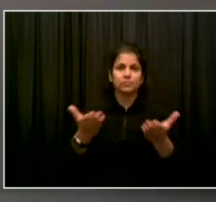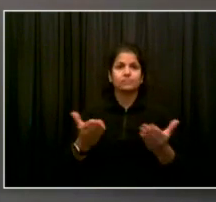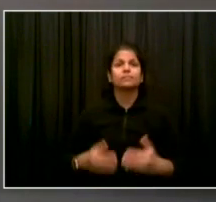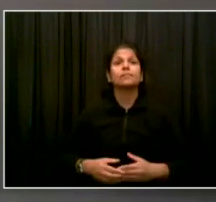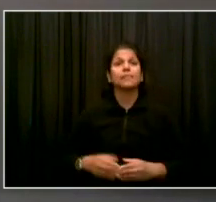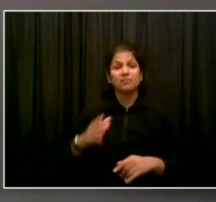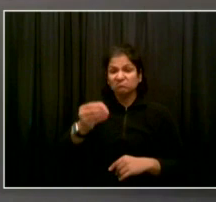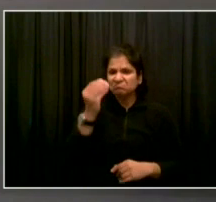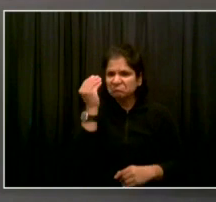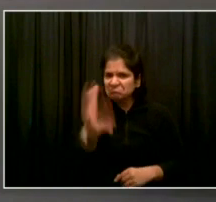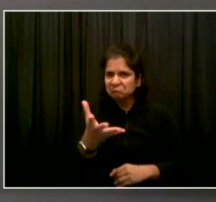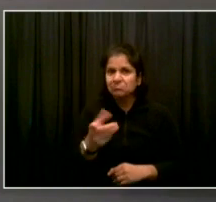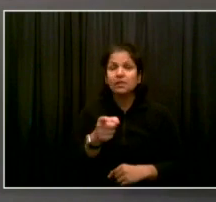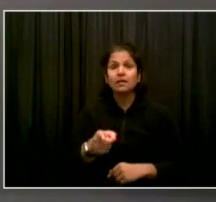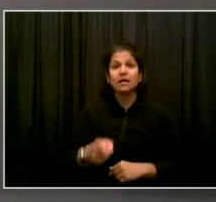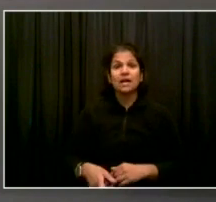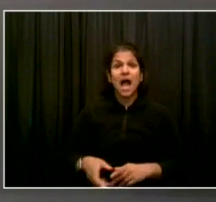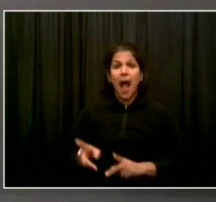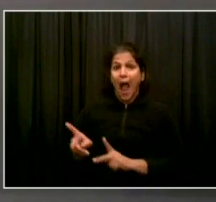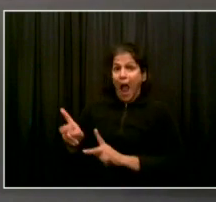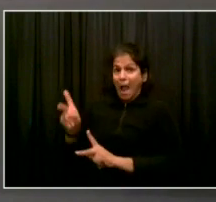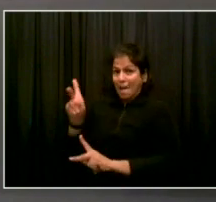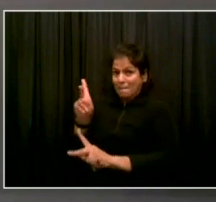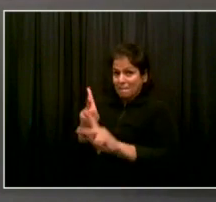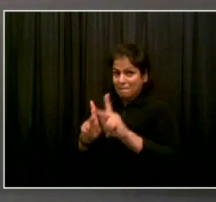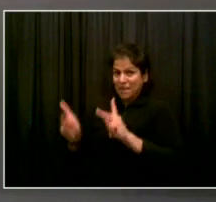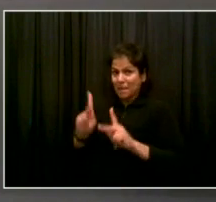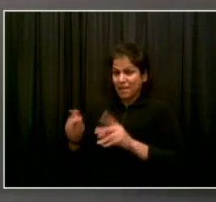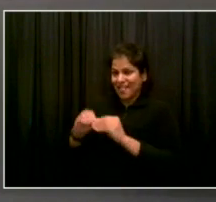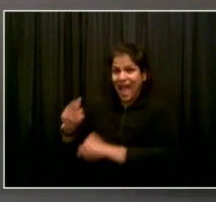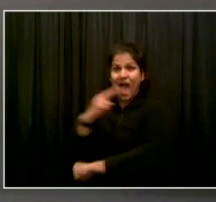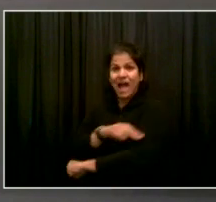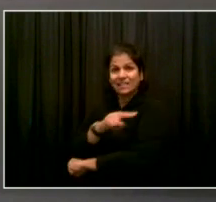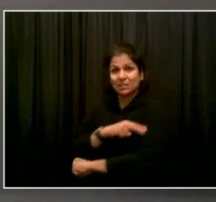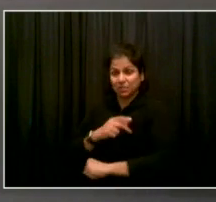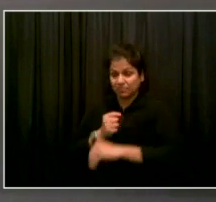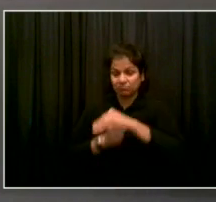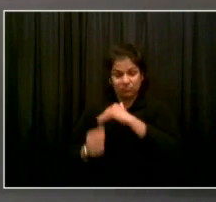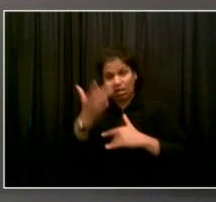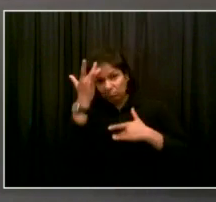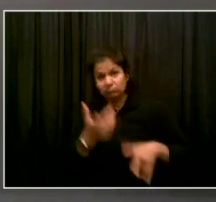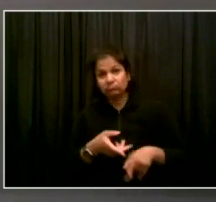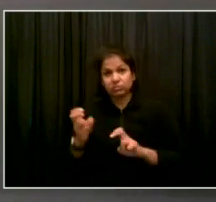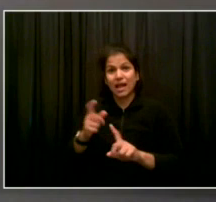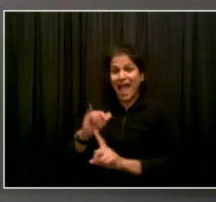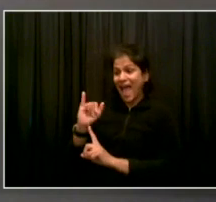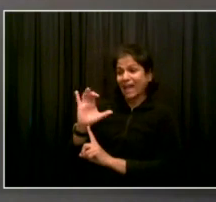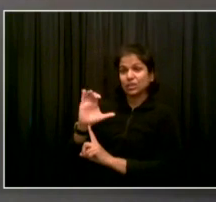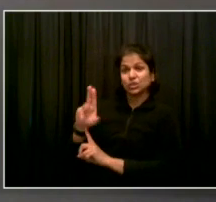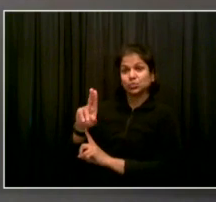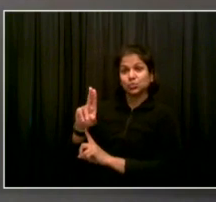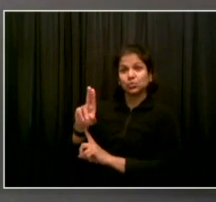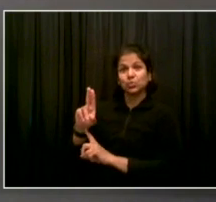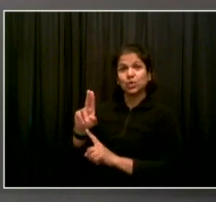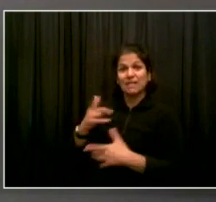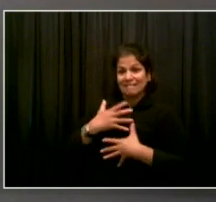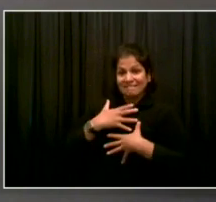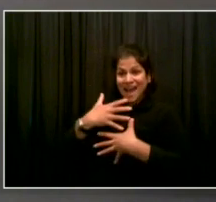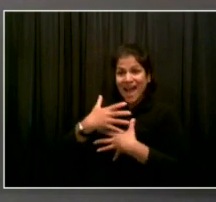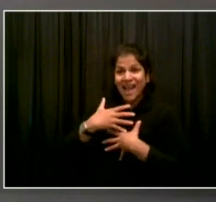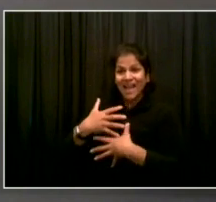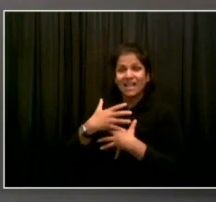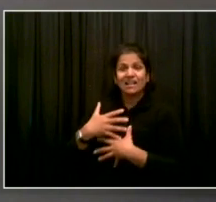the unvaccinated. And just to sort of help to block misinformation,